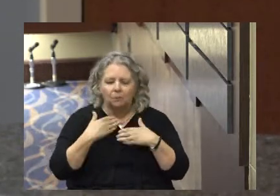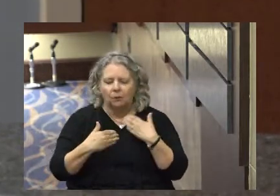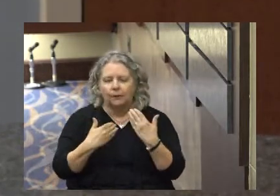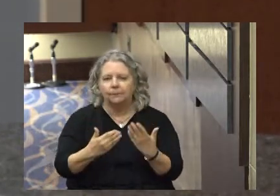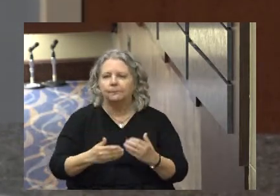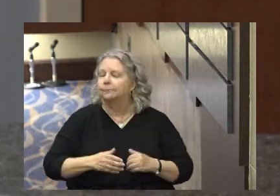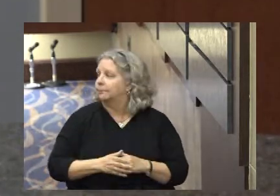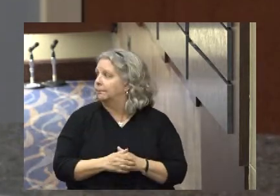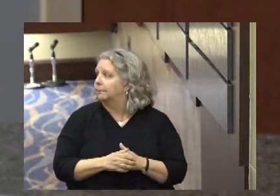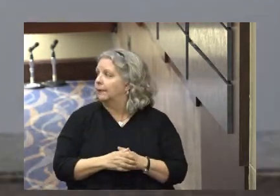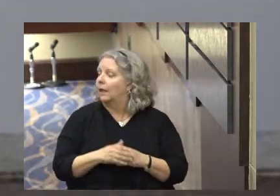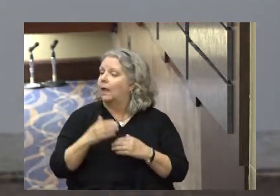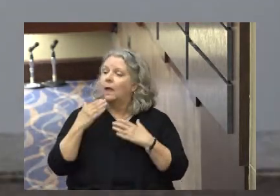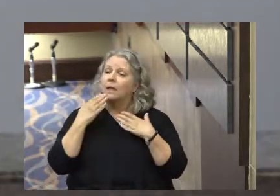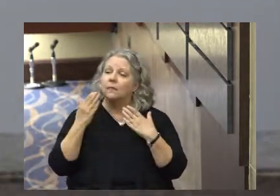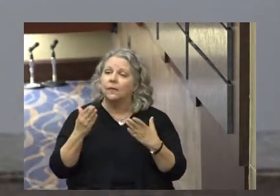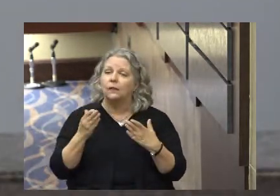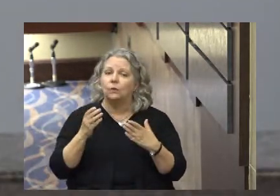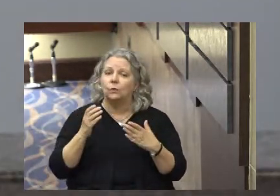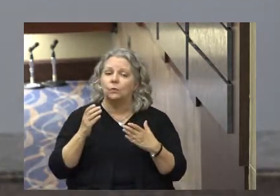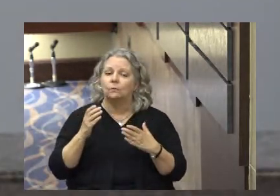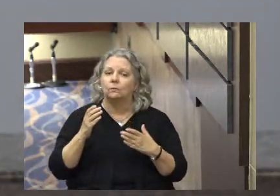Thanks for those comments, Councilmember.